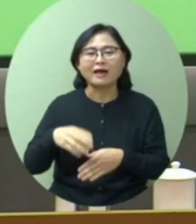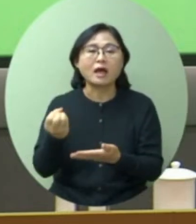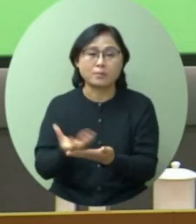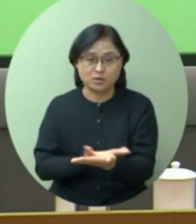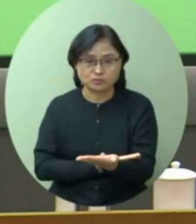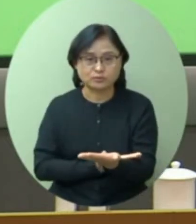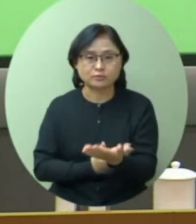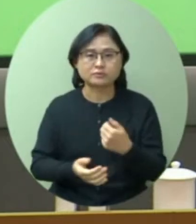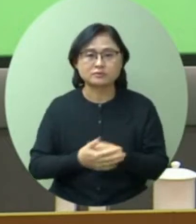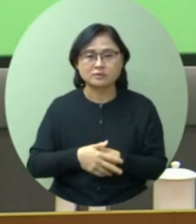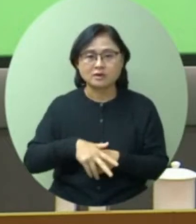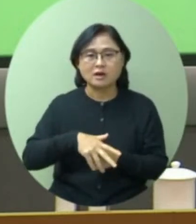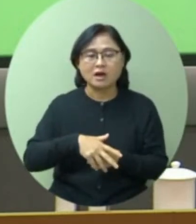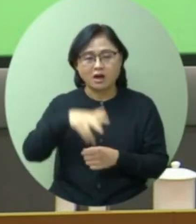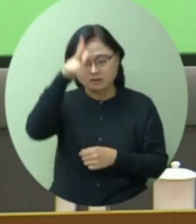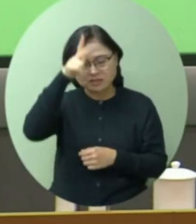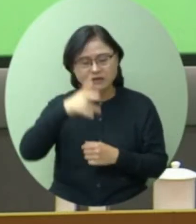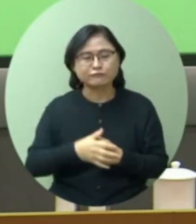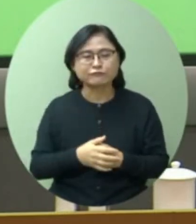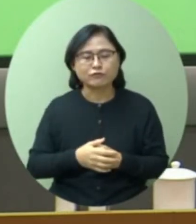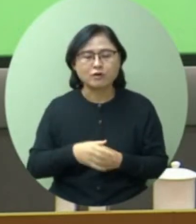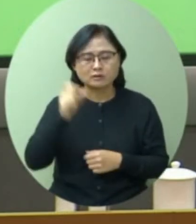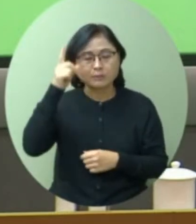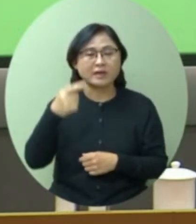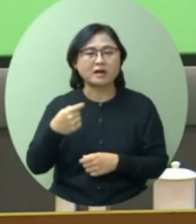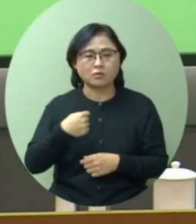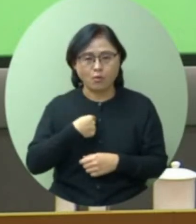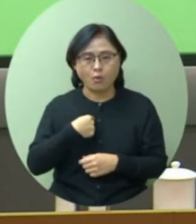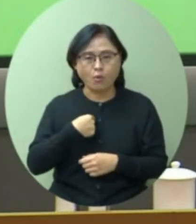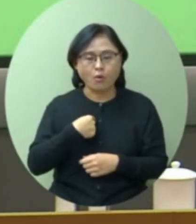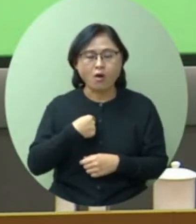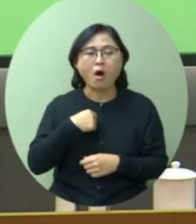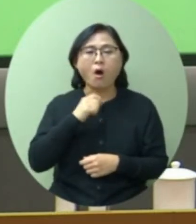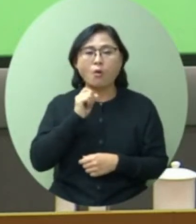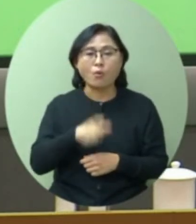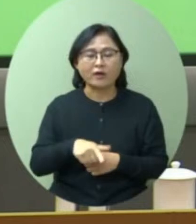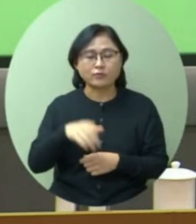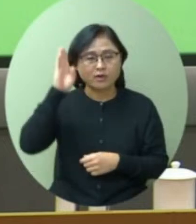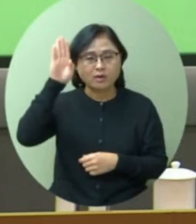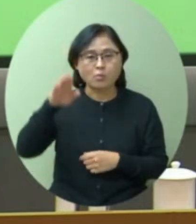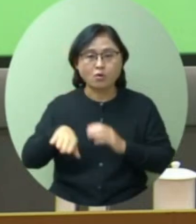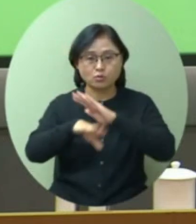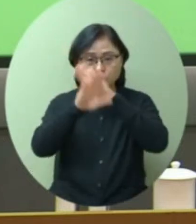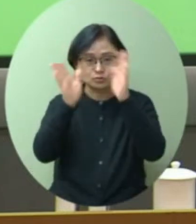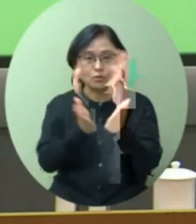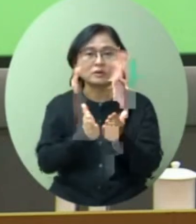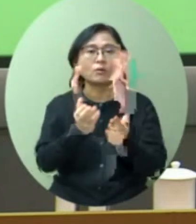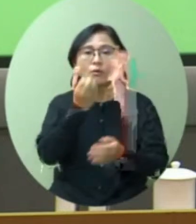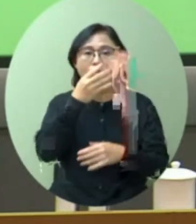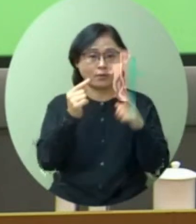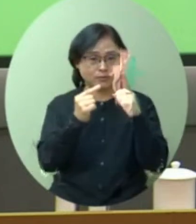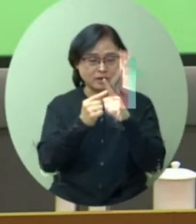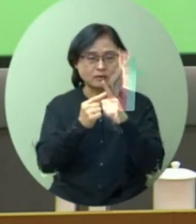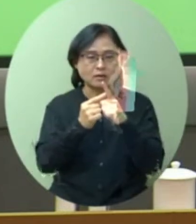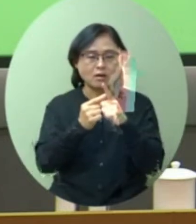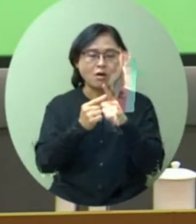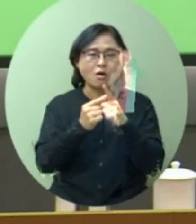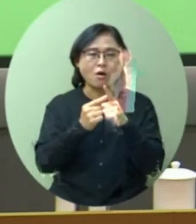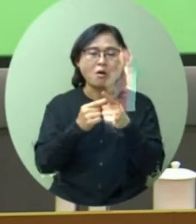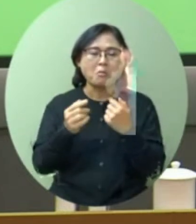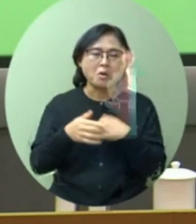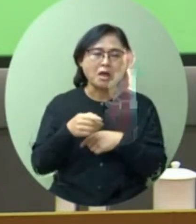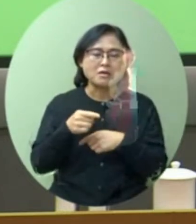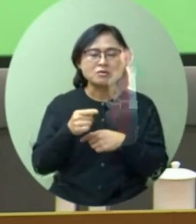BHUs are about minimum standards for me and for the government.